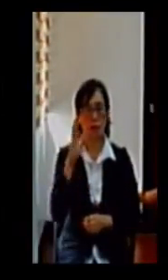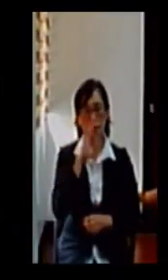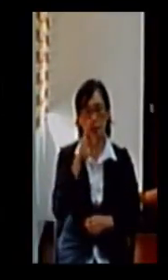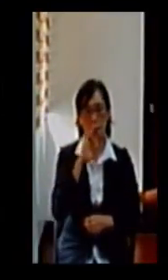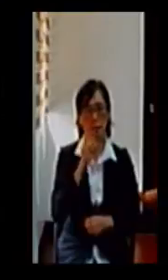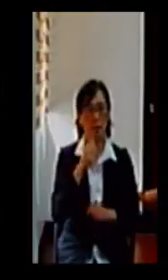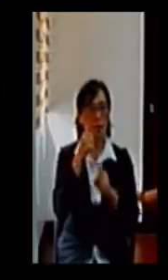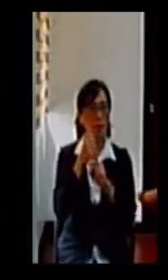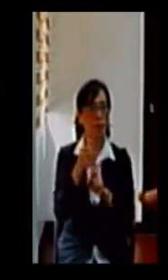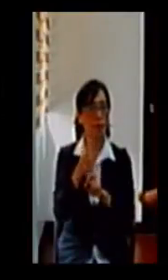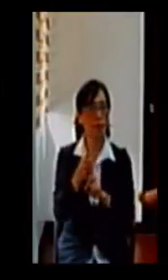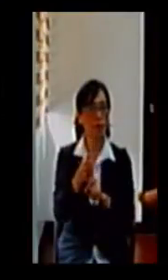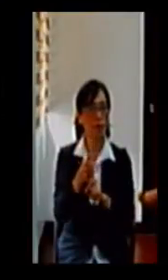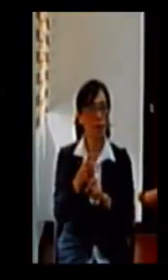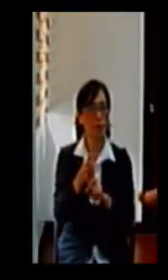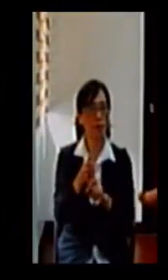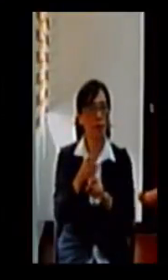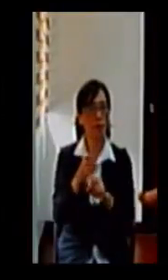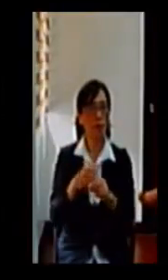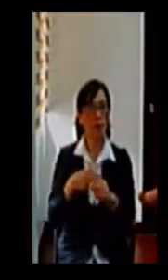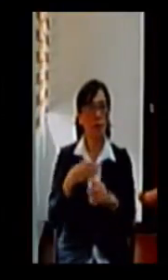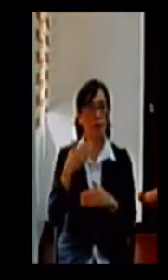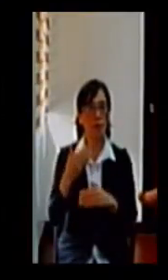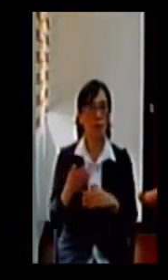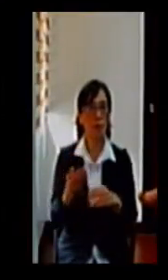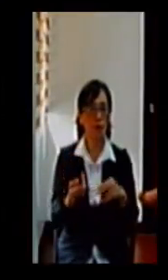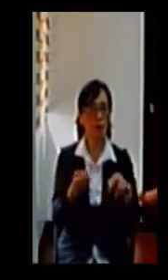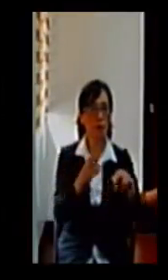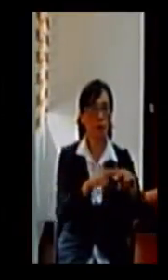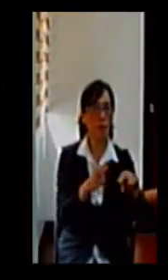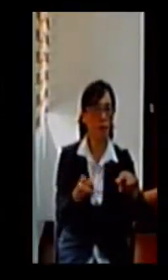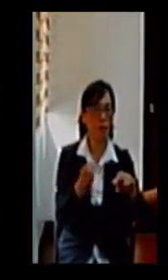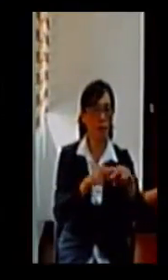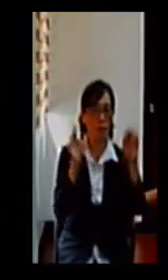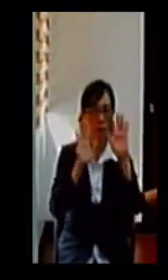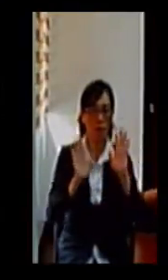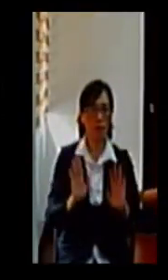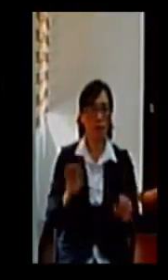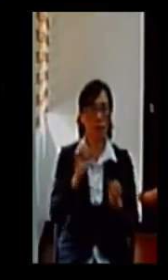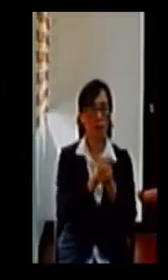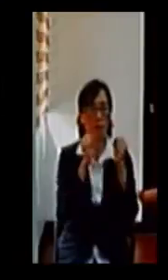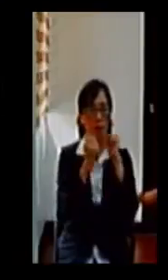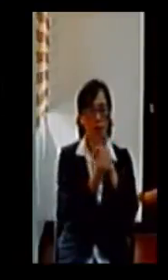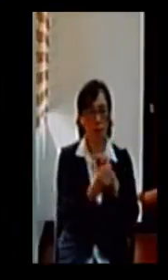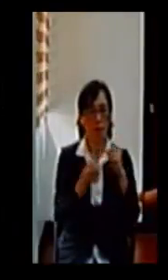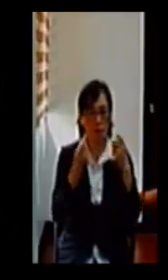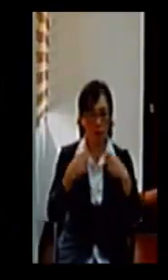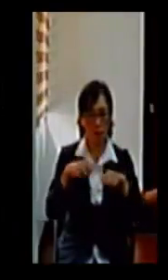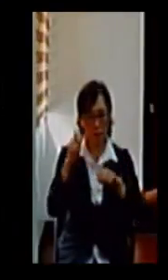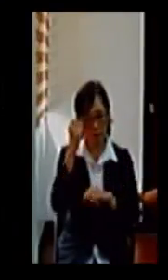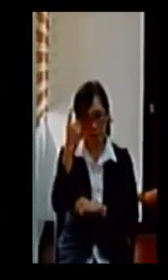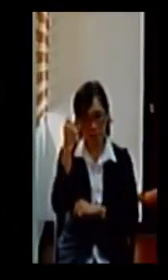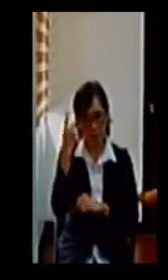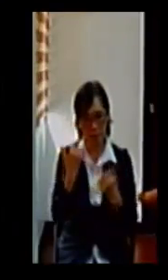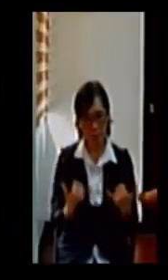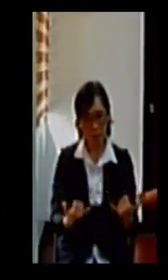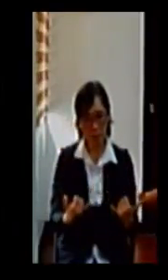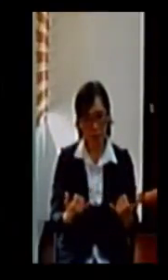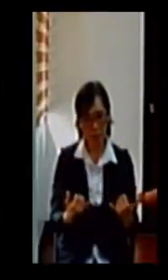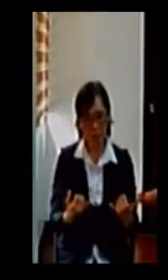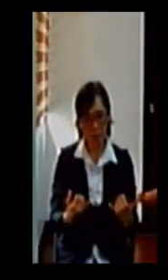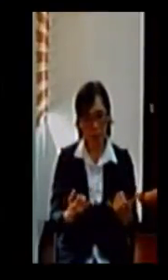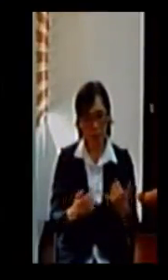Mm-hmm. And so on, that contributes to climate change. I'm trying to understand now, because this